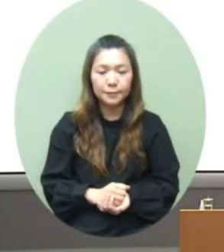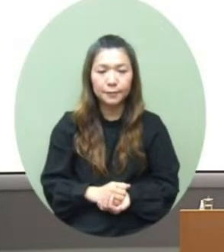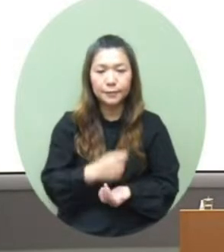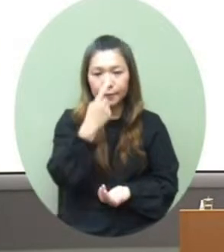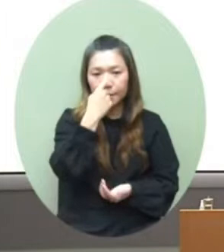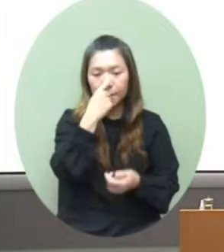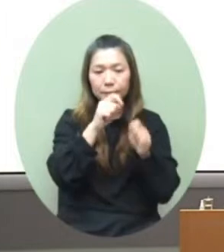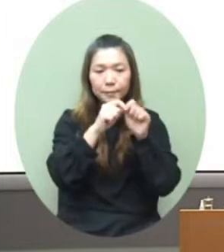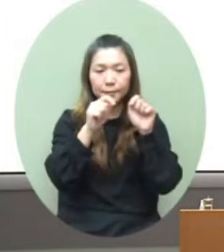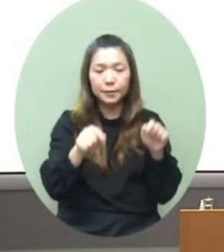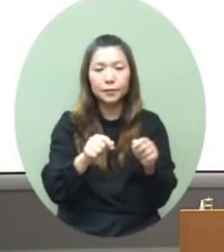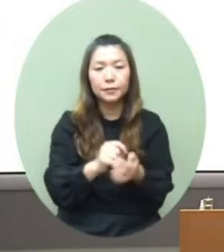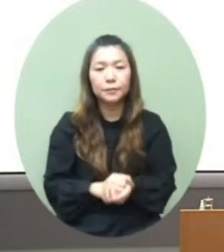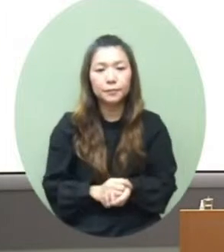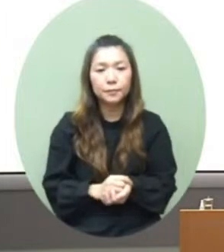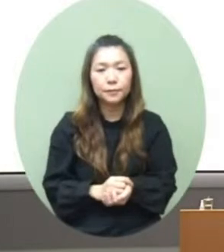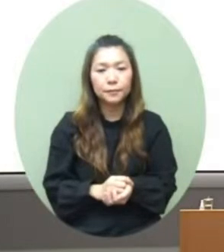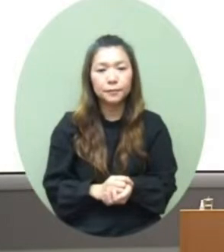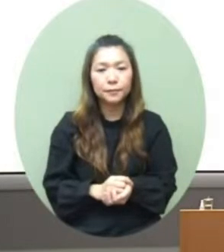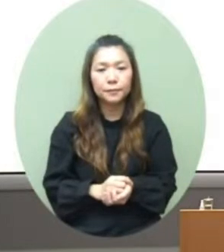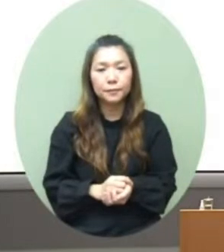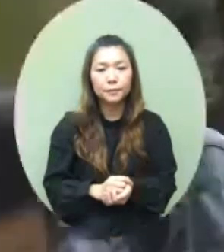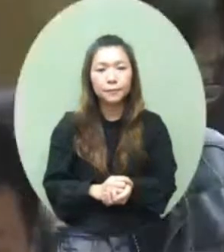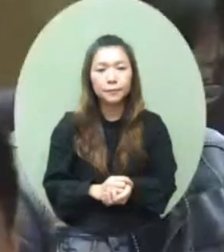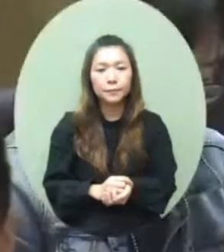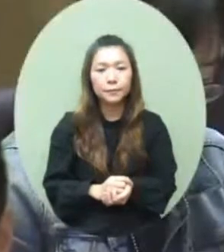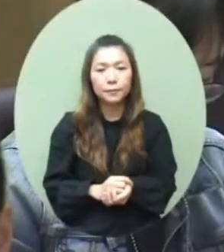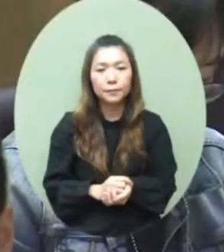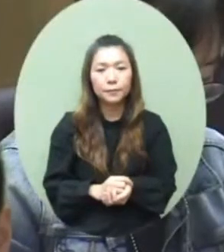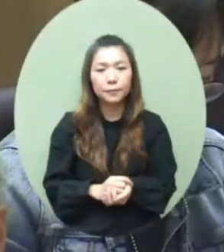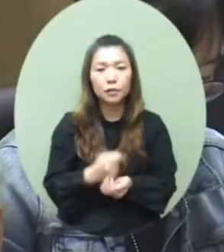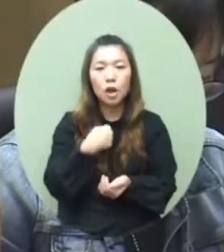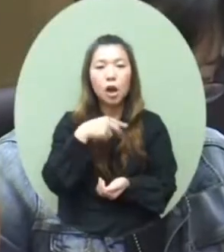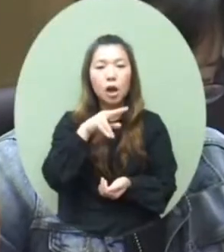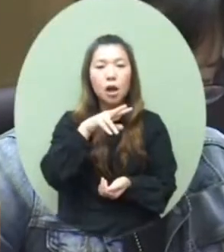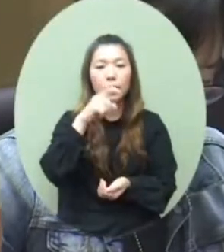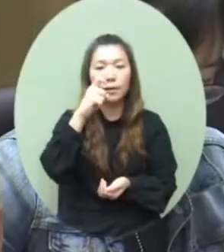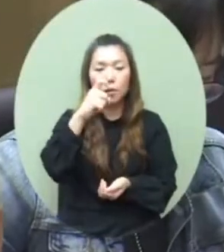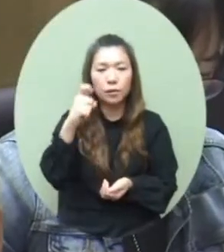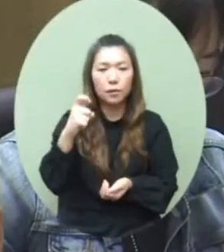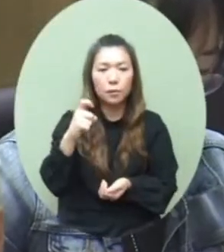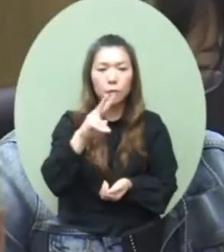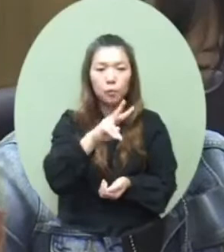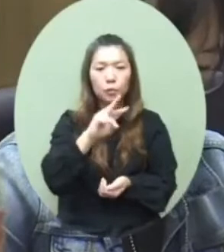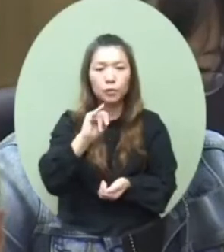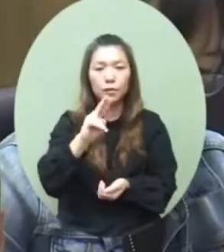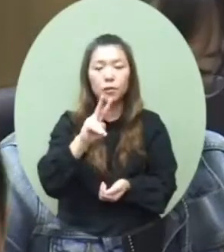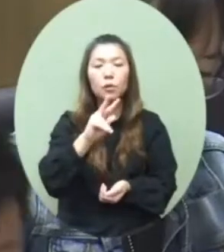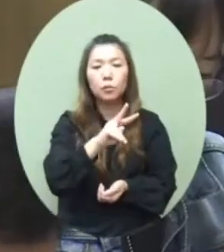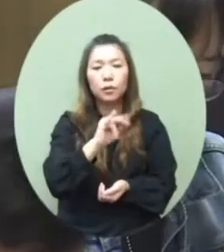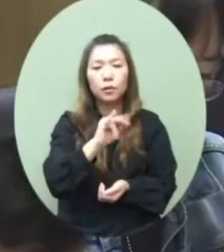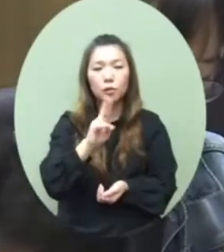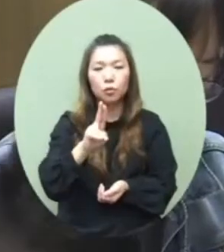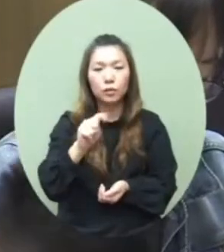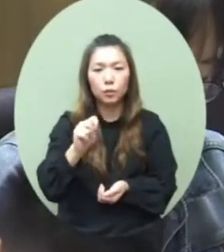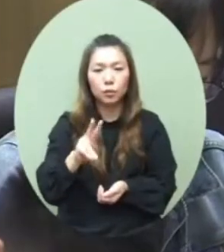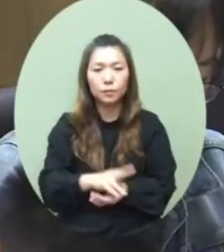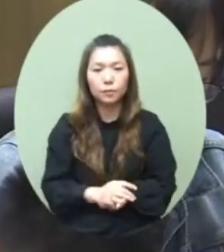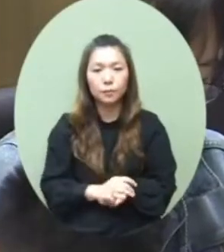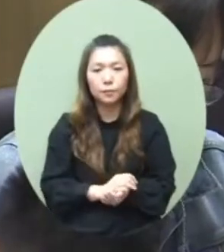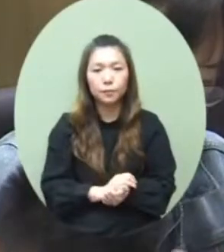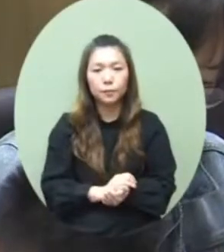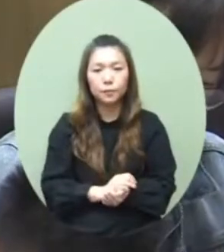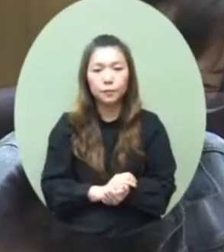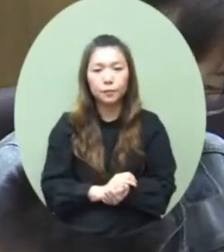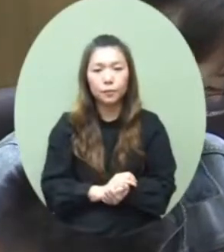From Viu TV News. So my first question is, why the government still launch Happy Hong Kong campaign, which costs like millions of